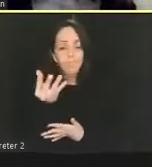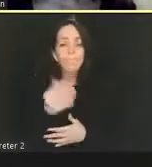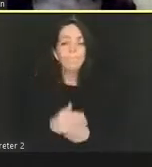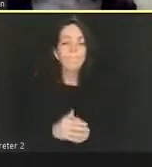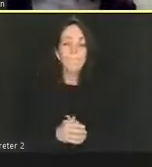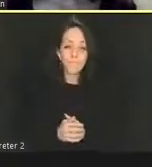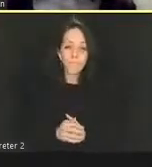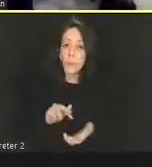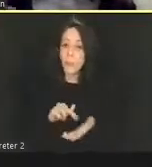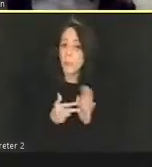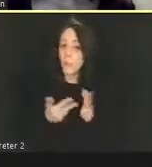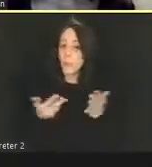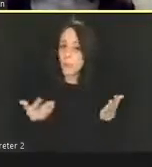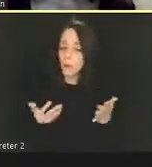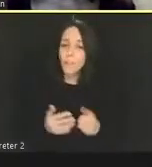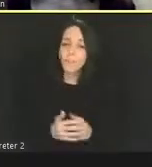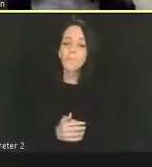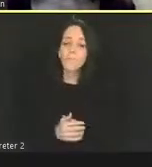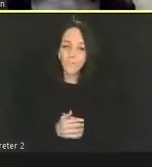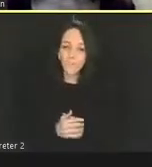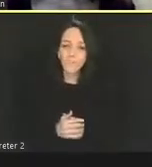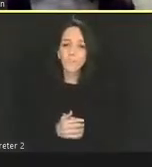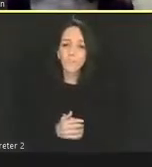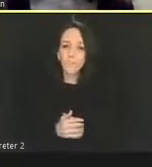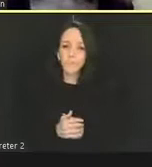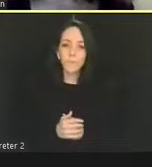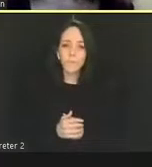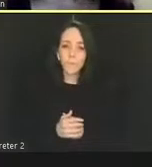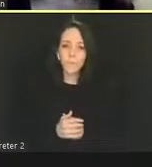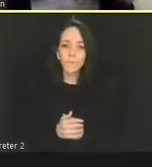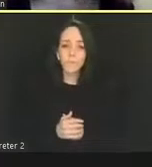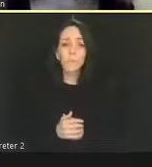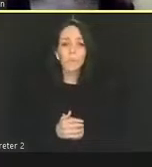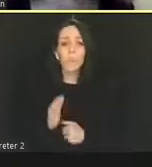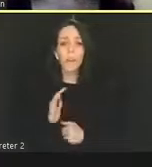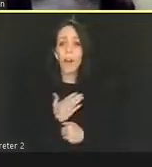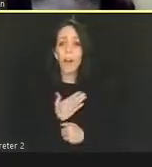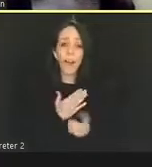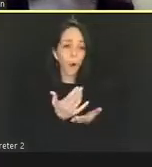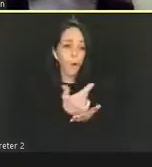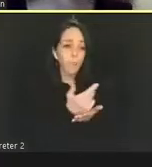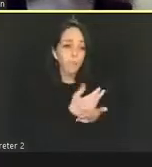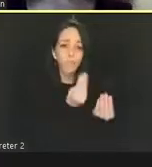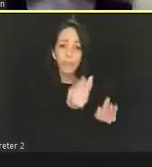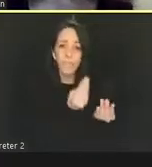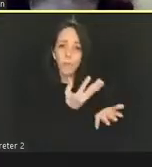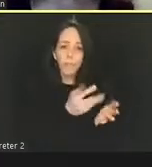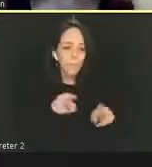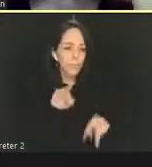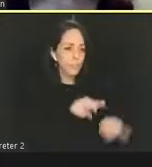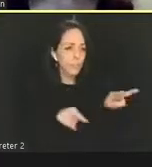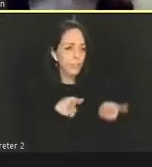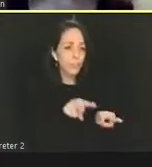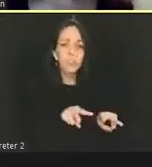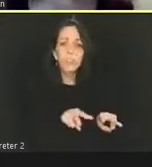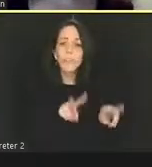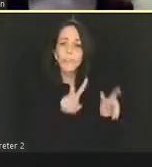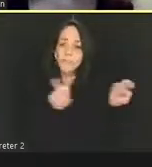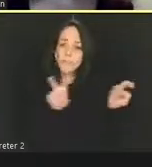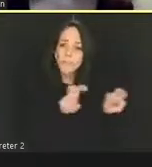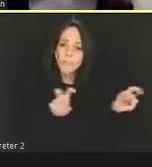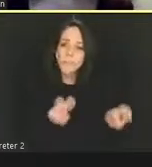to look at our outcomes by race, ethnicity, language, and